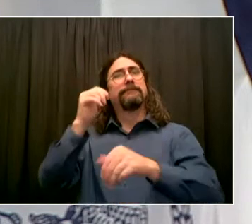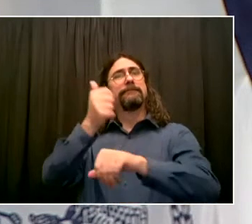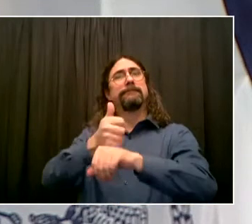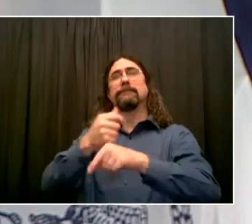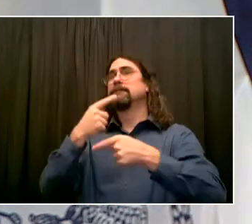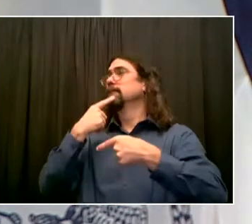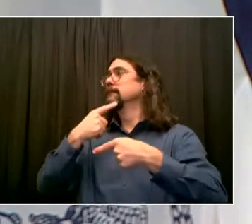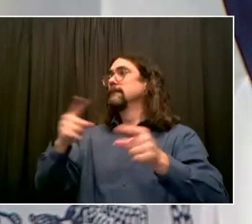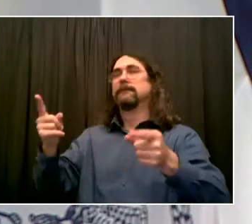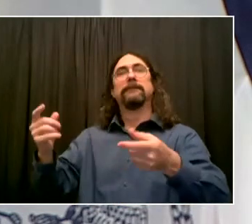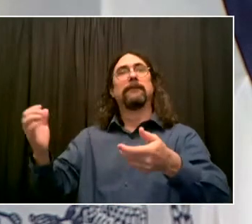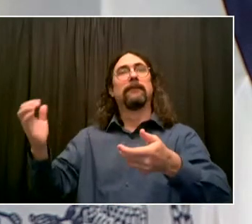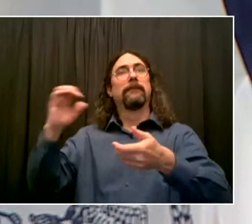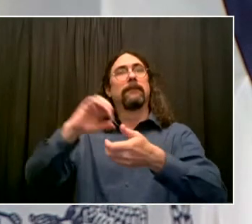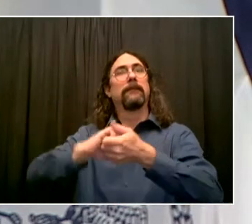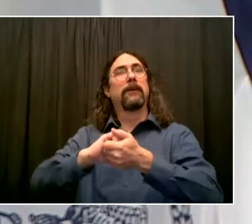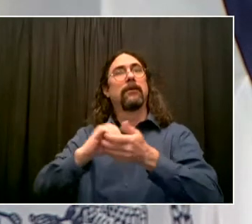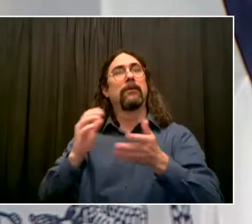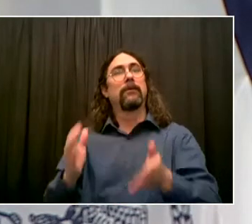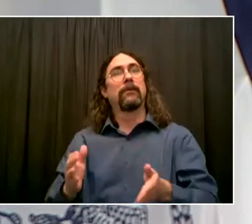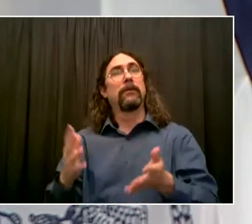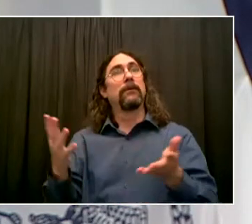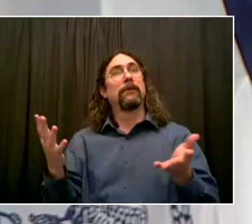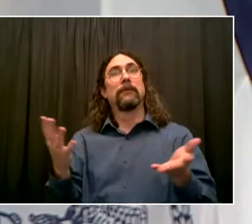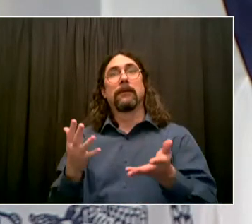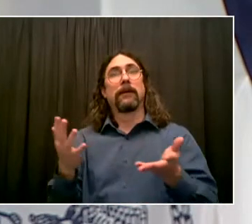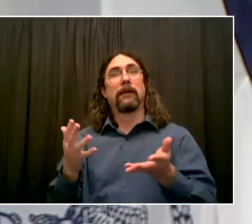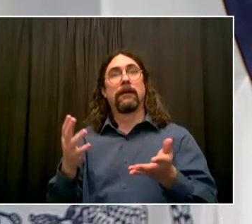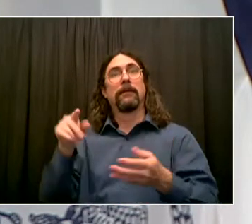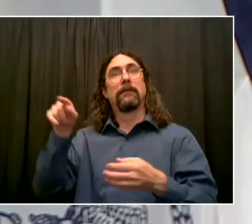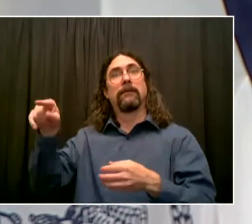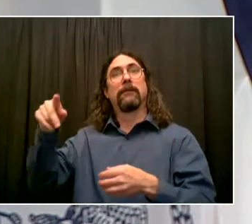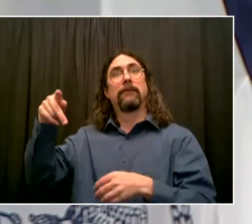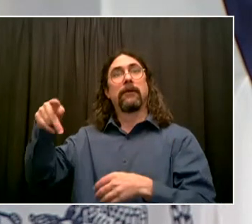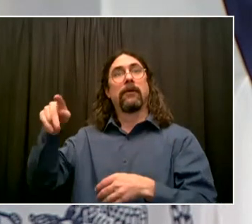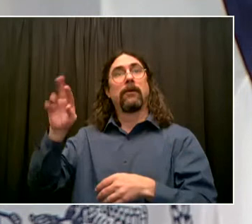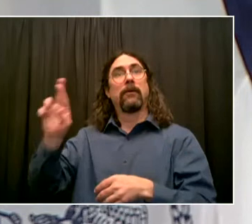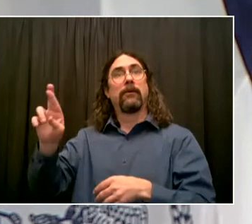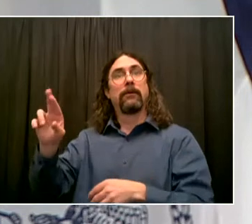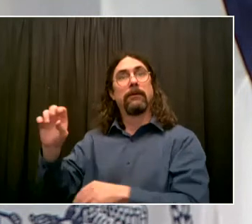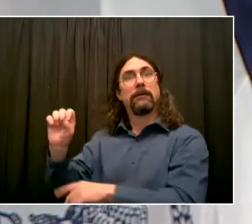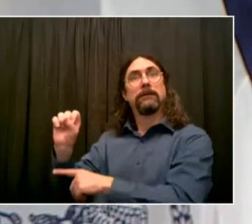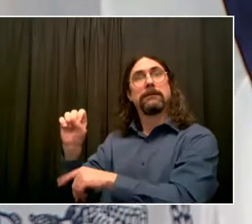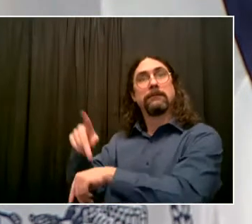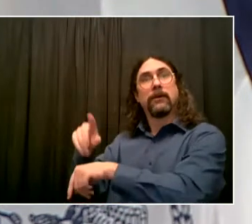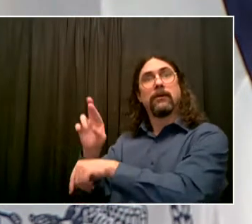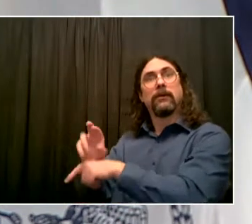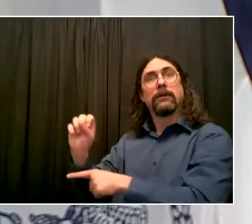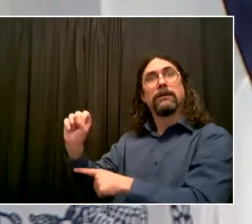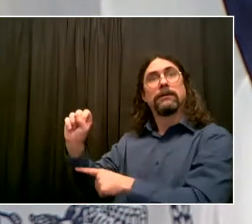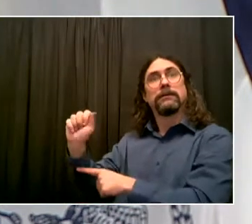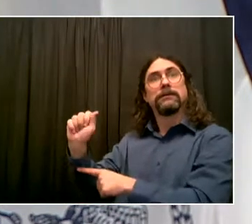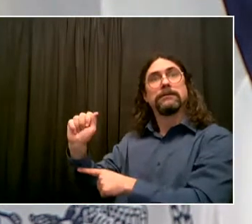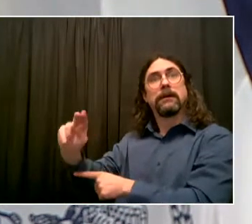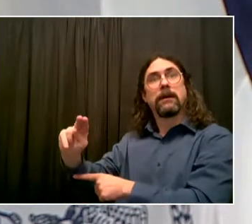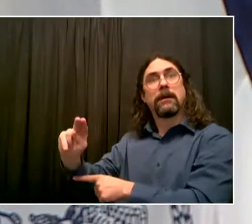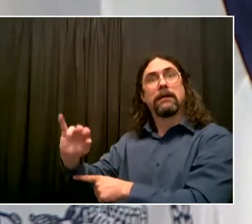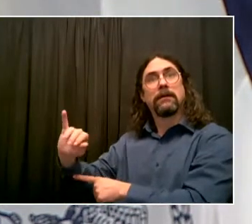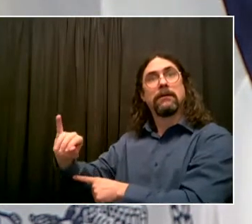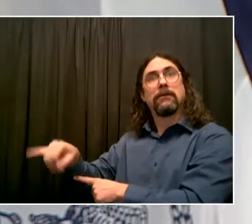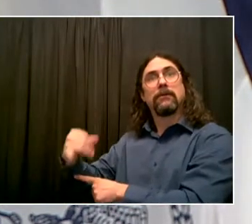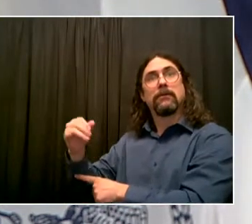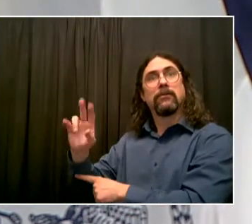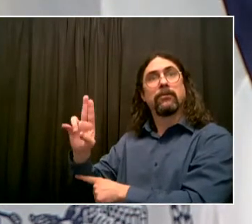from New York to be sent to San Juan during the winter to collaborate in security efforts. Will that be